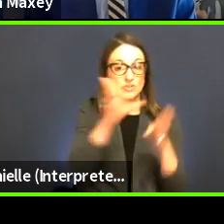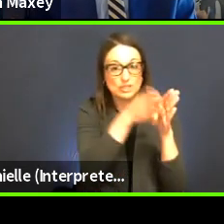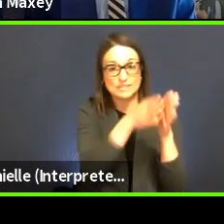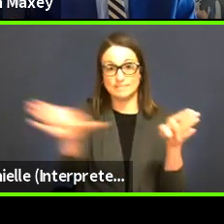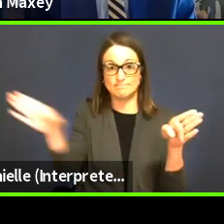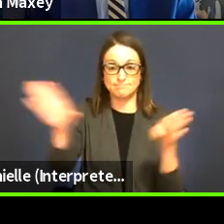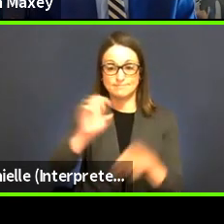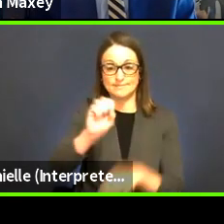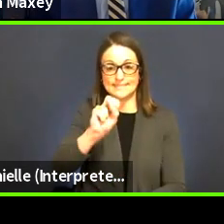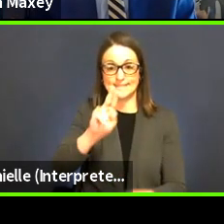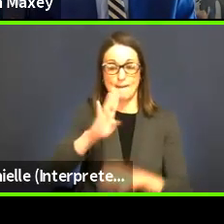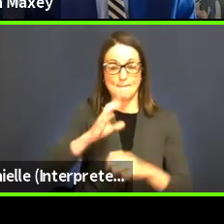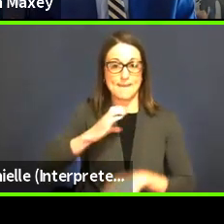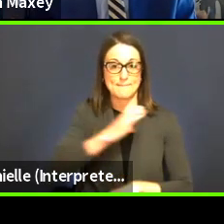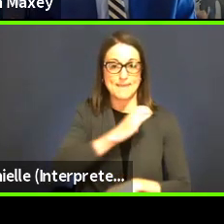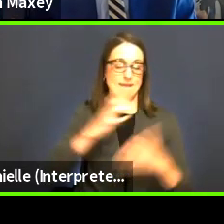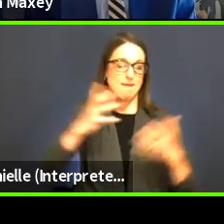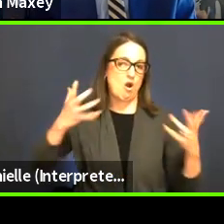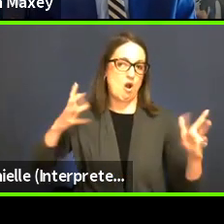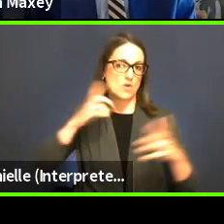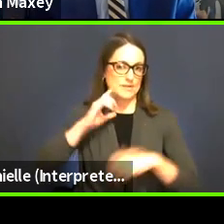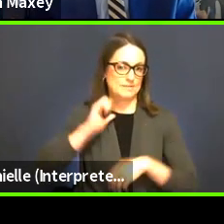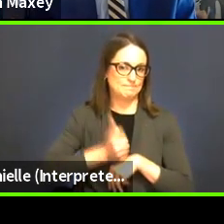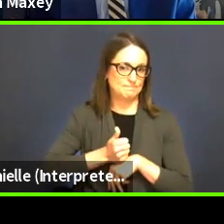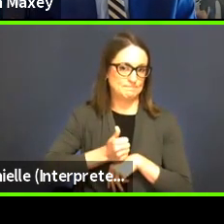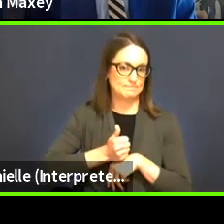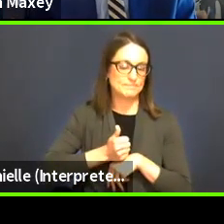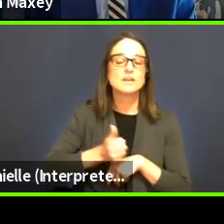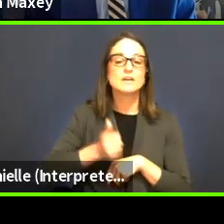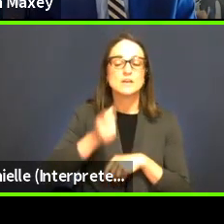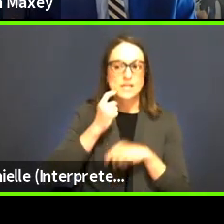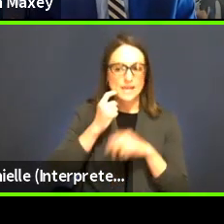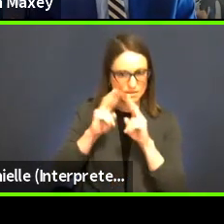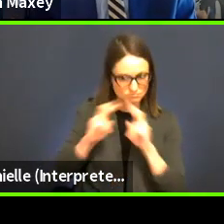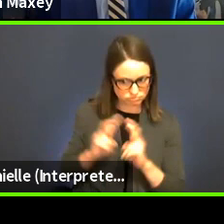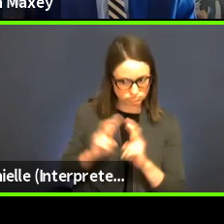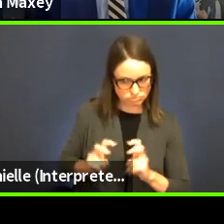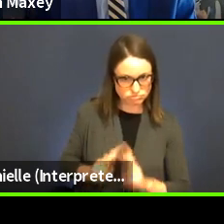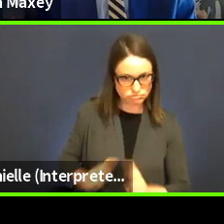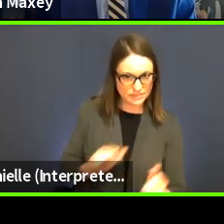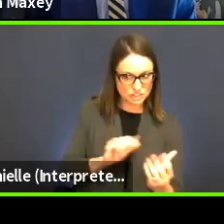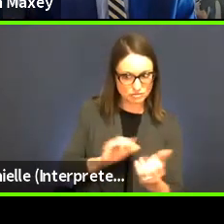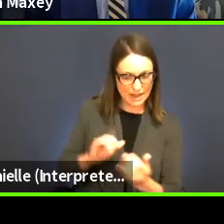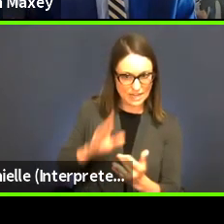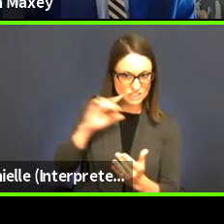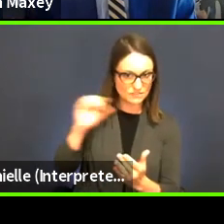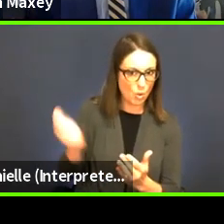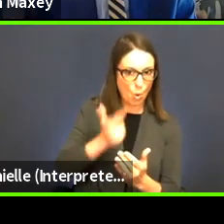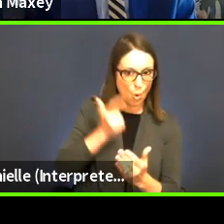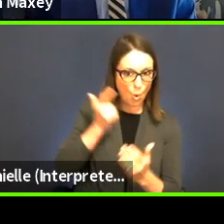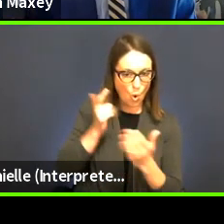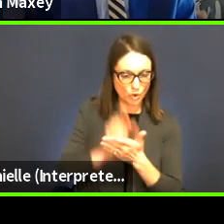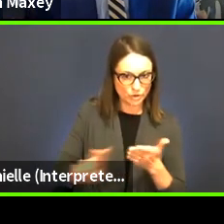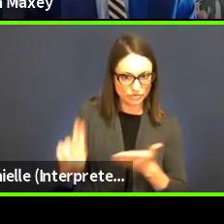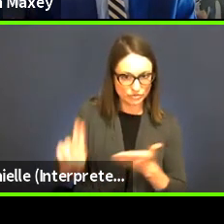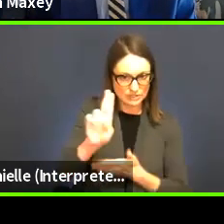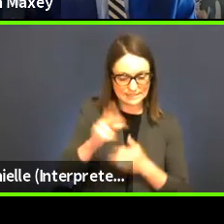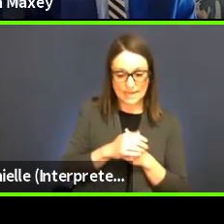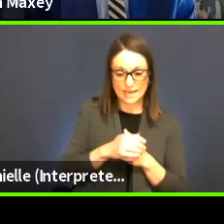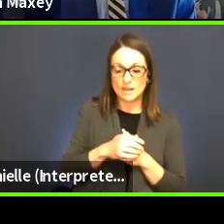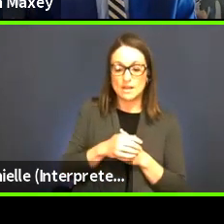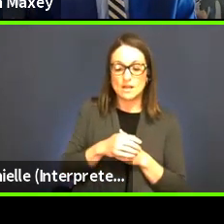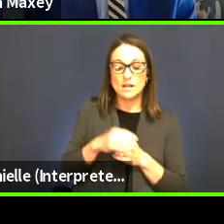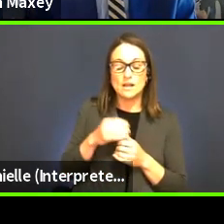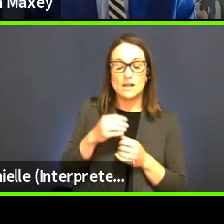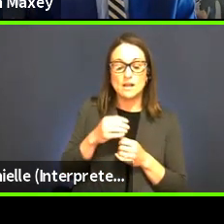has also been formed and is reviewing strategies spanning the whole university. It includes compensation issues like